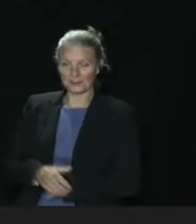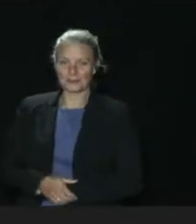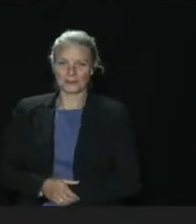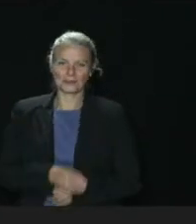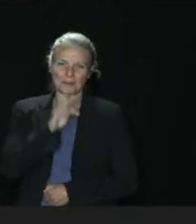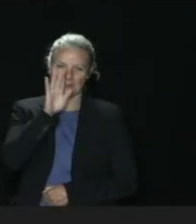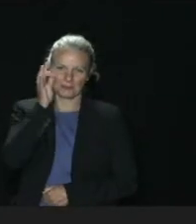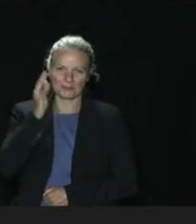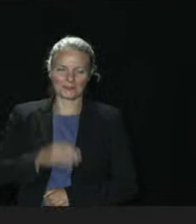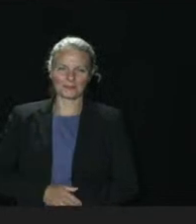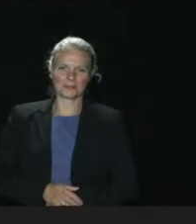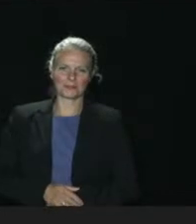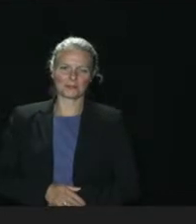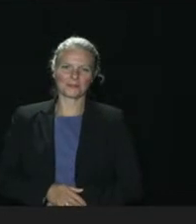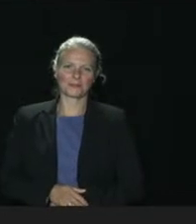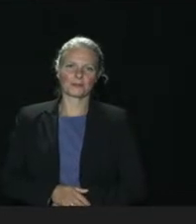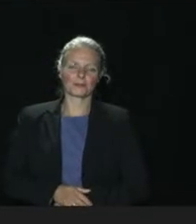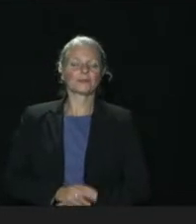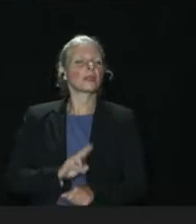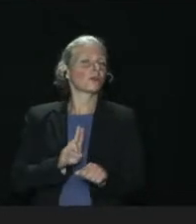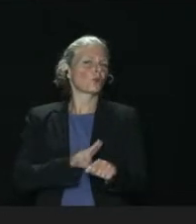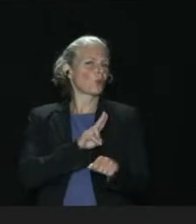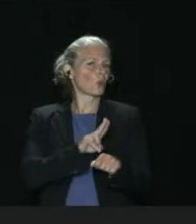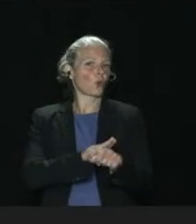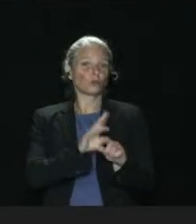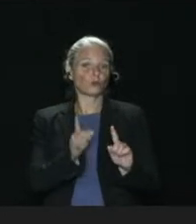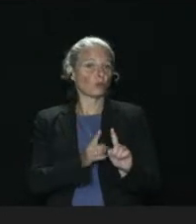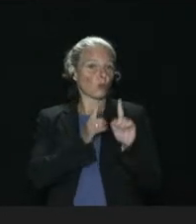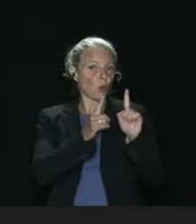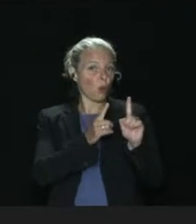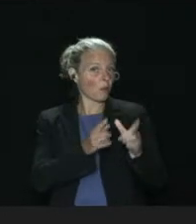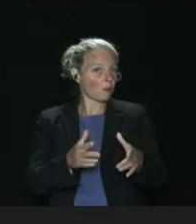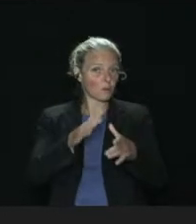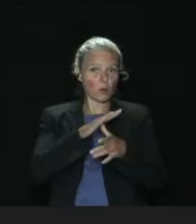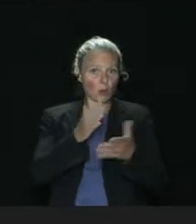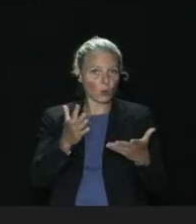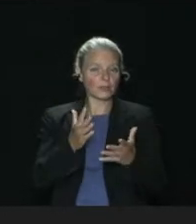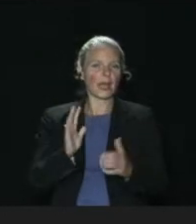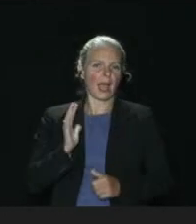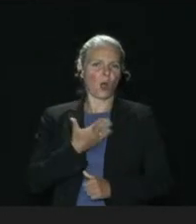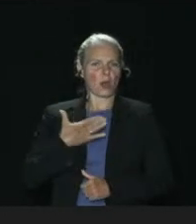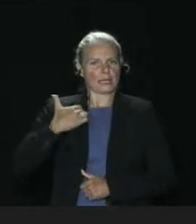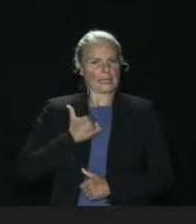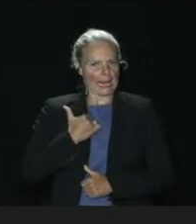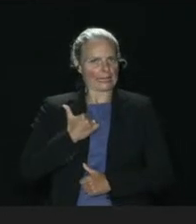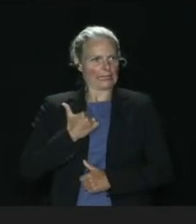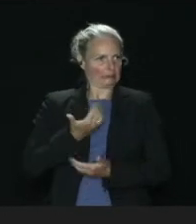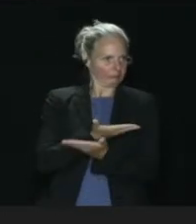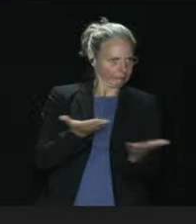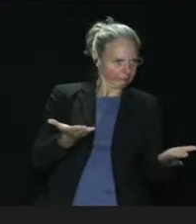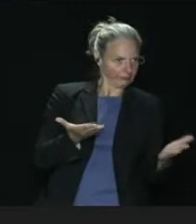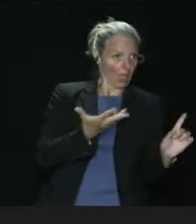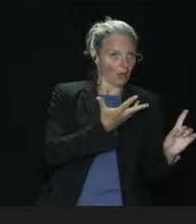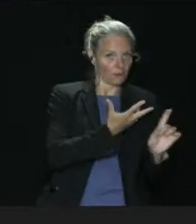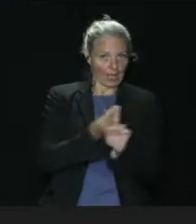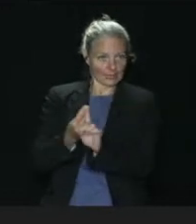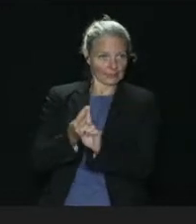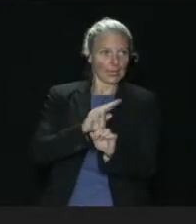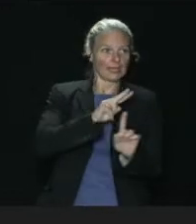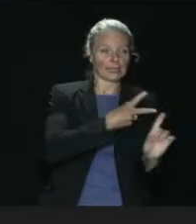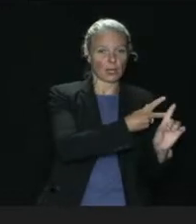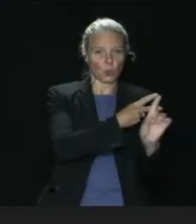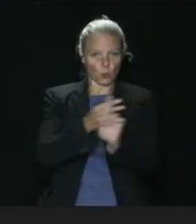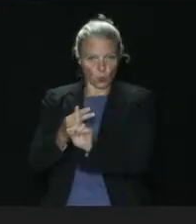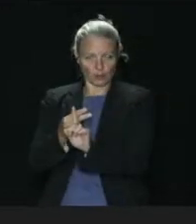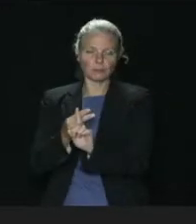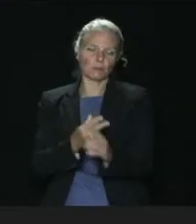Well, of course, the priority remains vaccinating Canadians with both doses to all